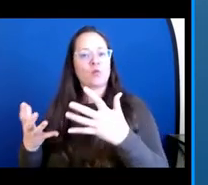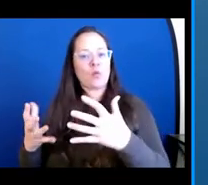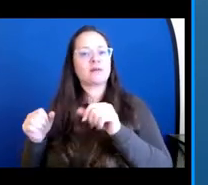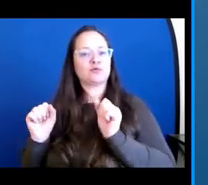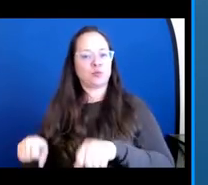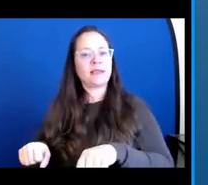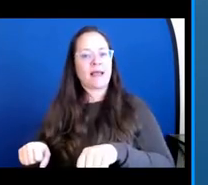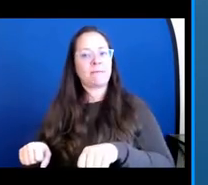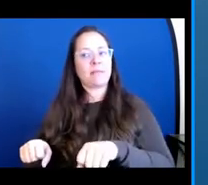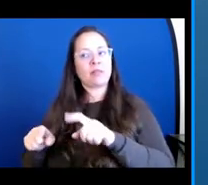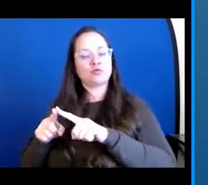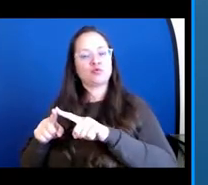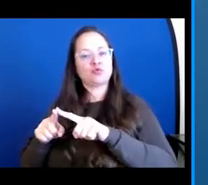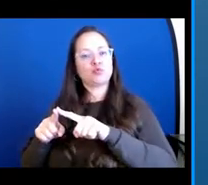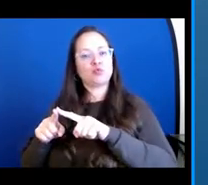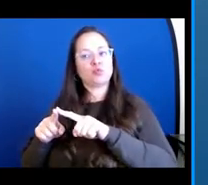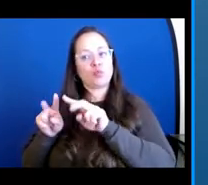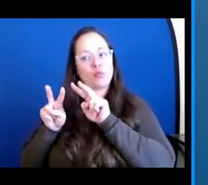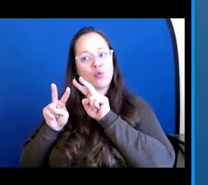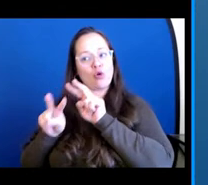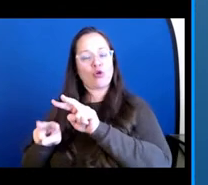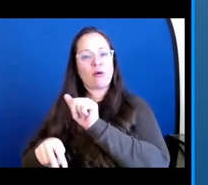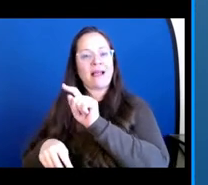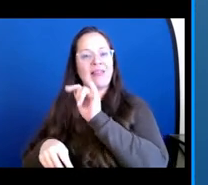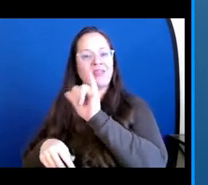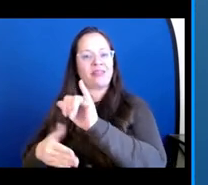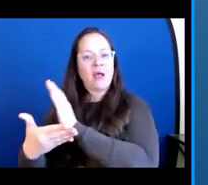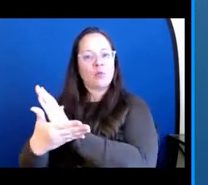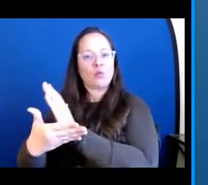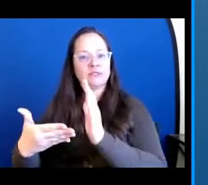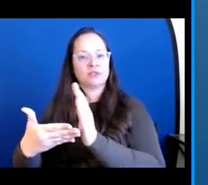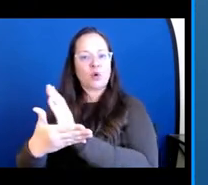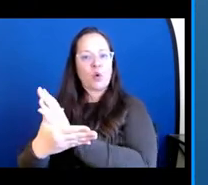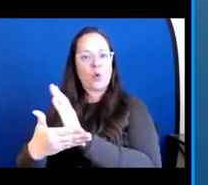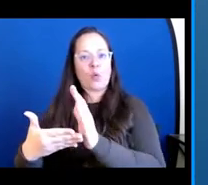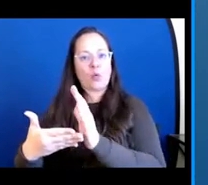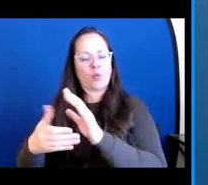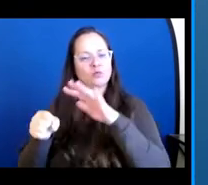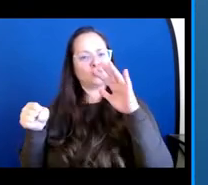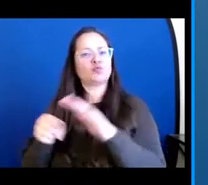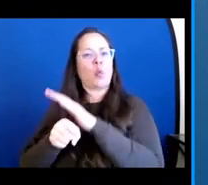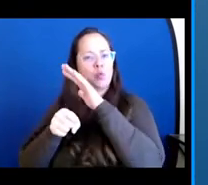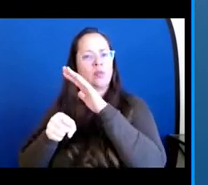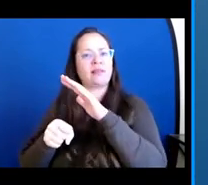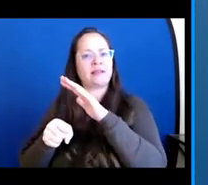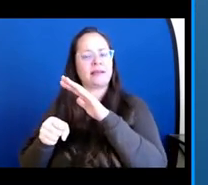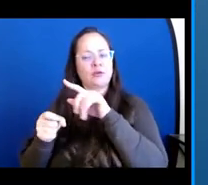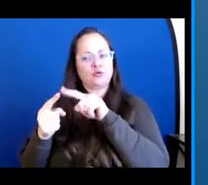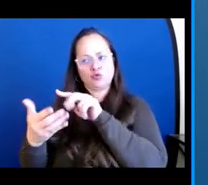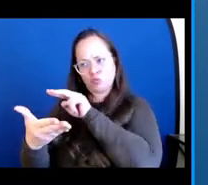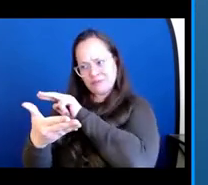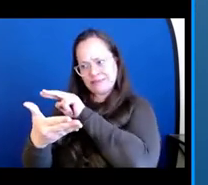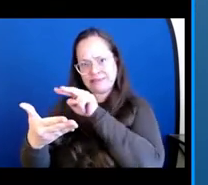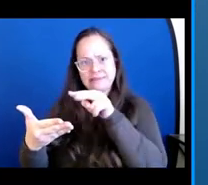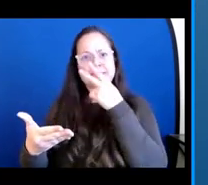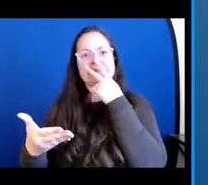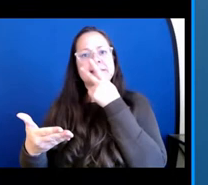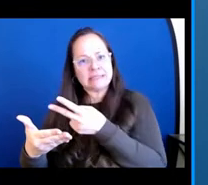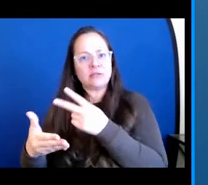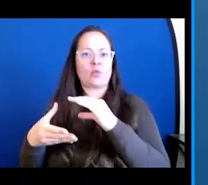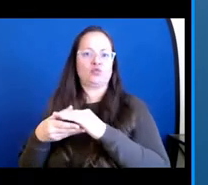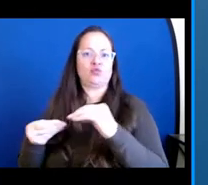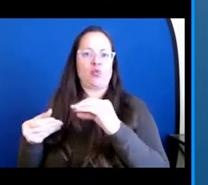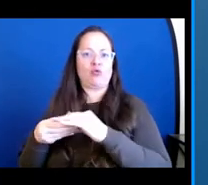at the window the early window in its totality to be able to tell a story and that the story we wanted to